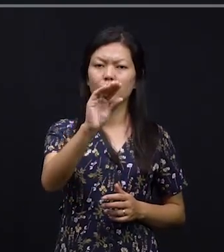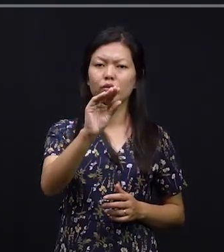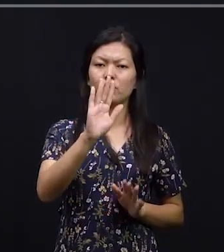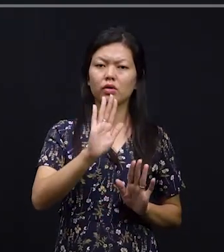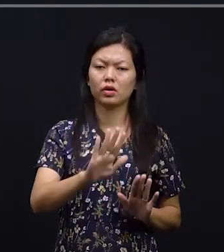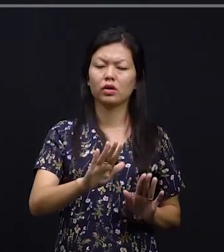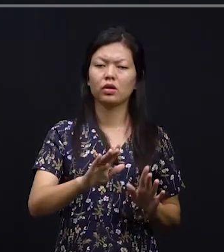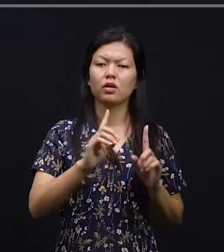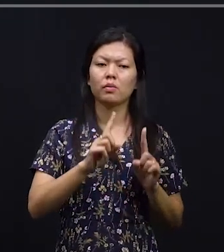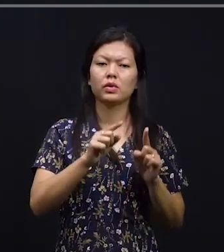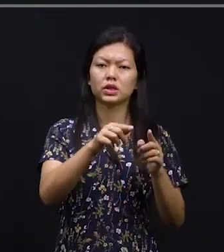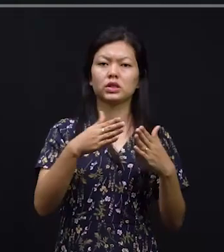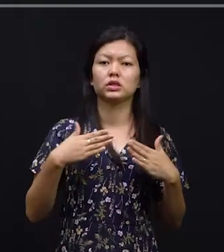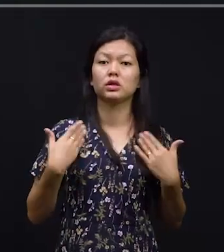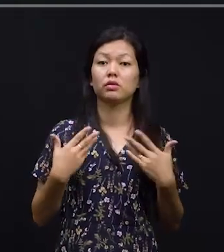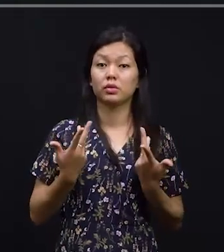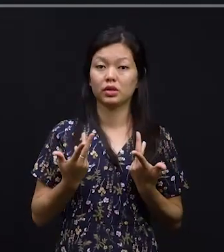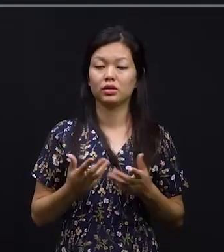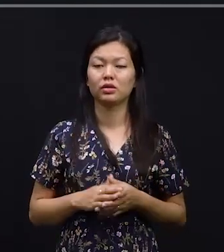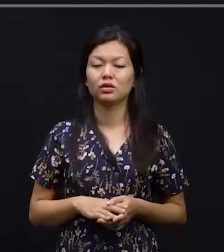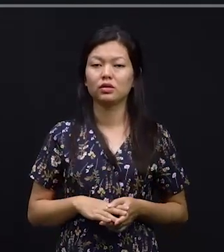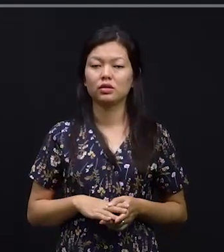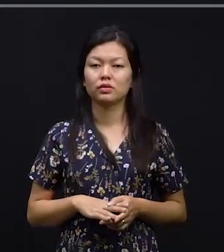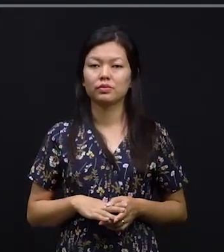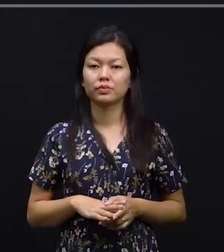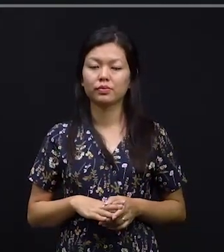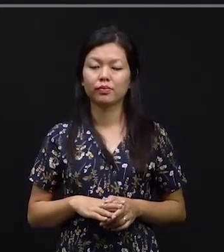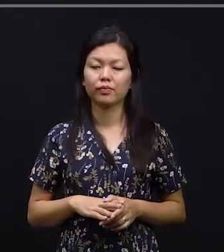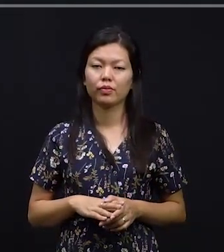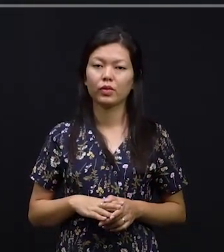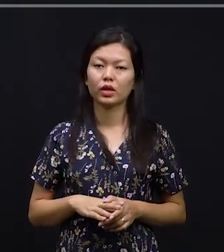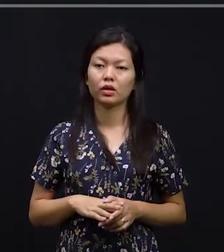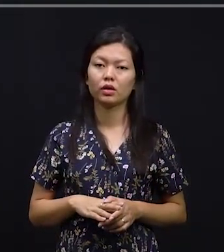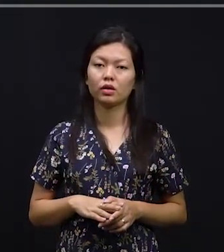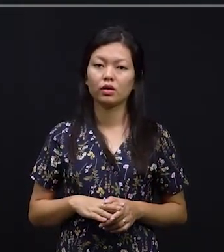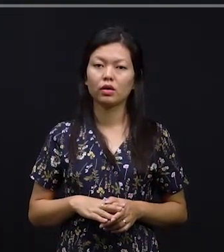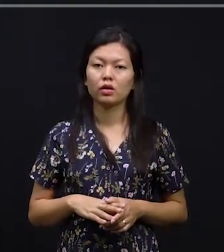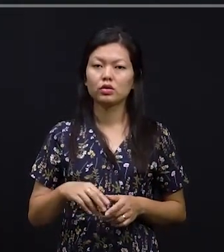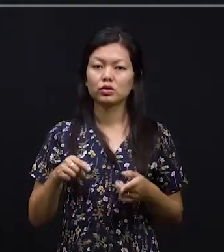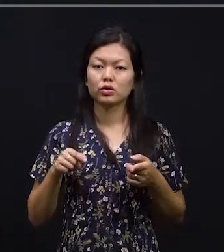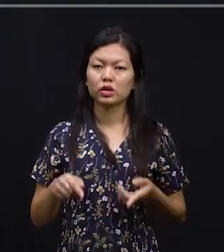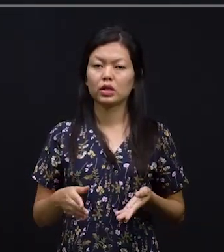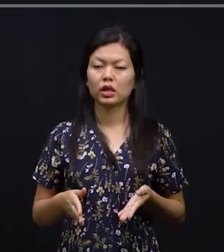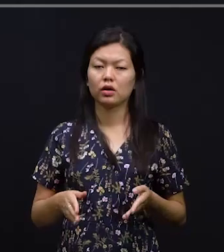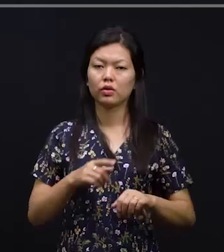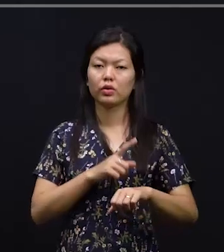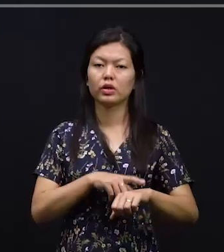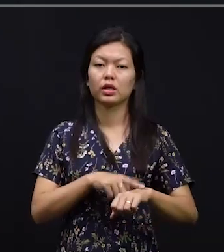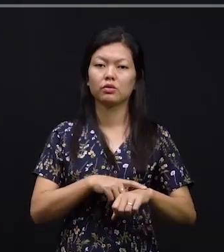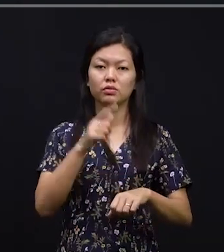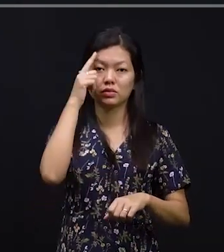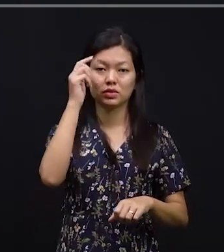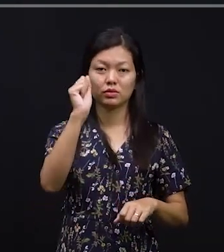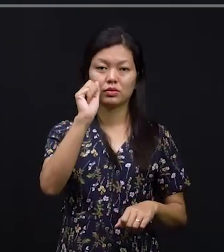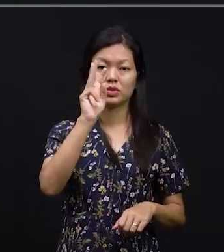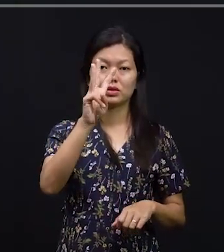Christmas to be passed on to others. And this also shows it's already 3 p.m. They're still in the office, and there is nothing